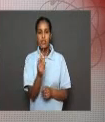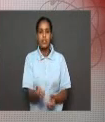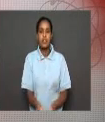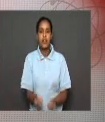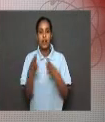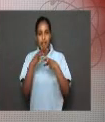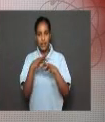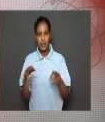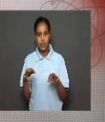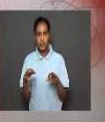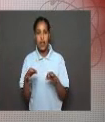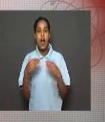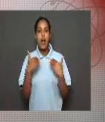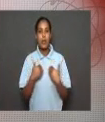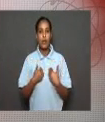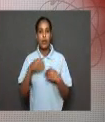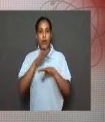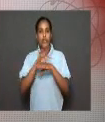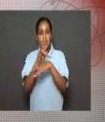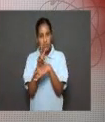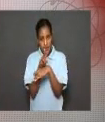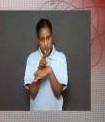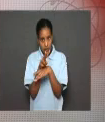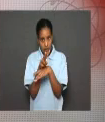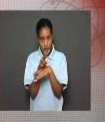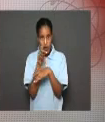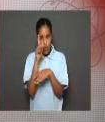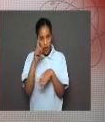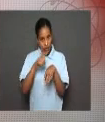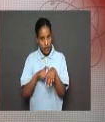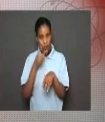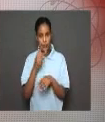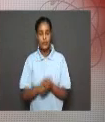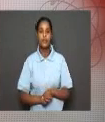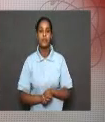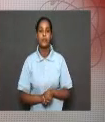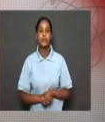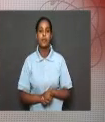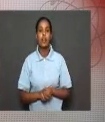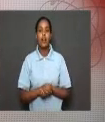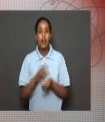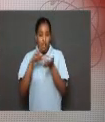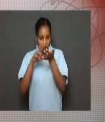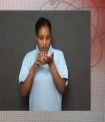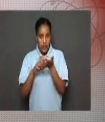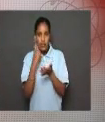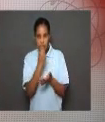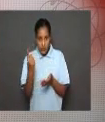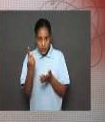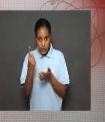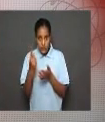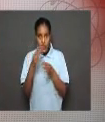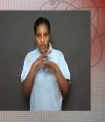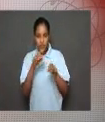several sentences appear on the screen, one at a time. Read each sentence